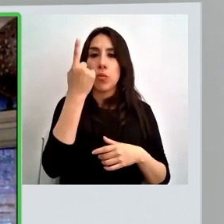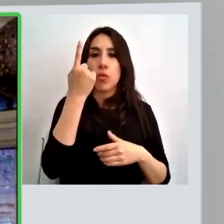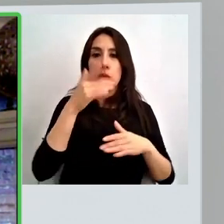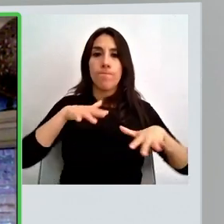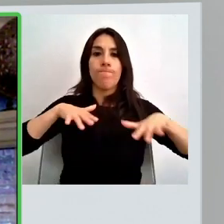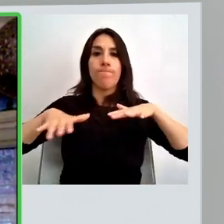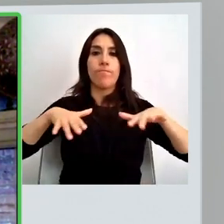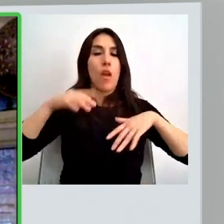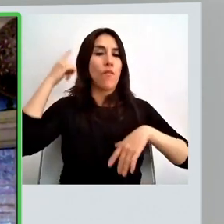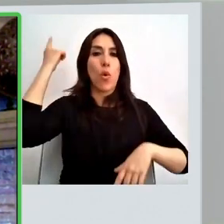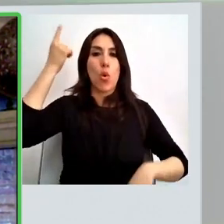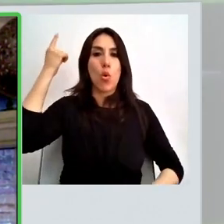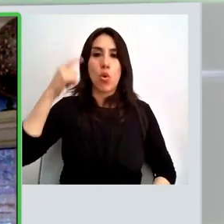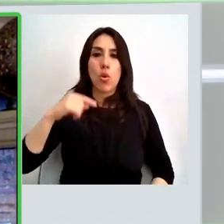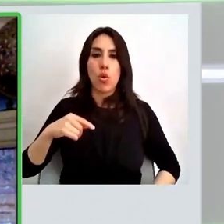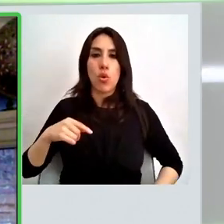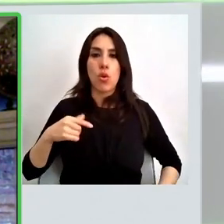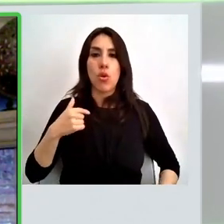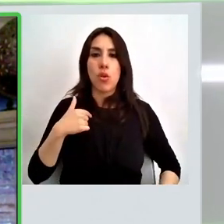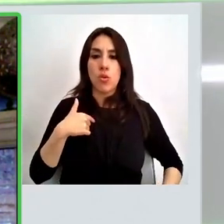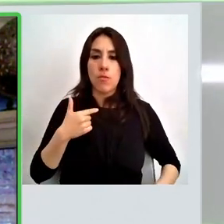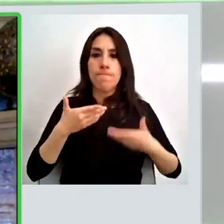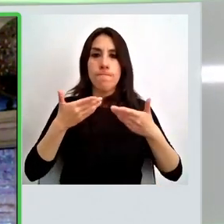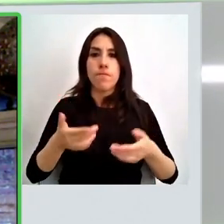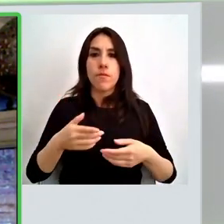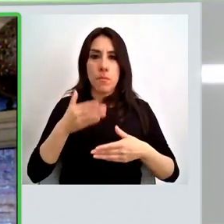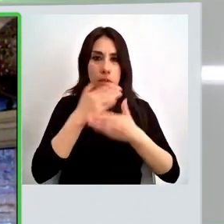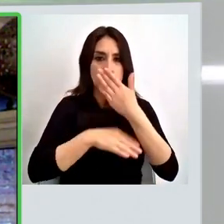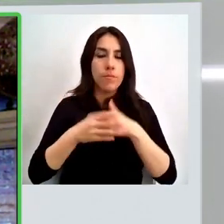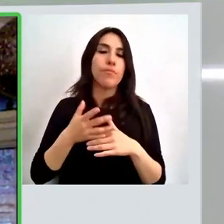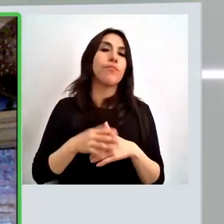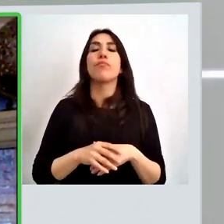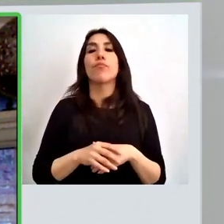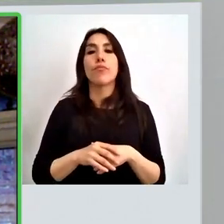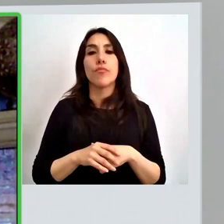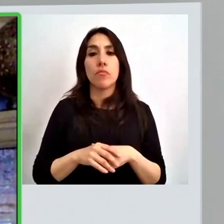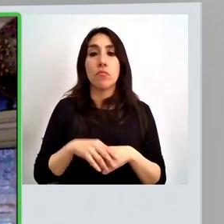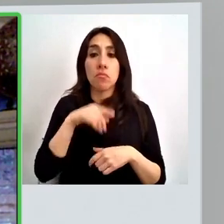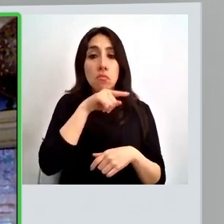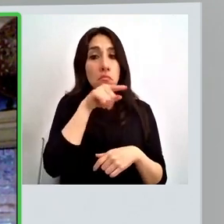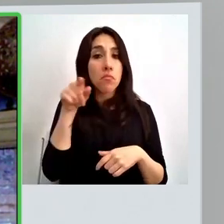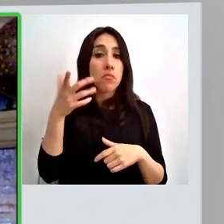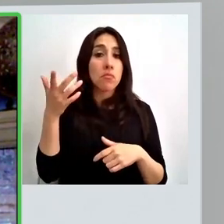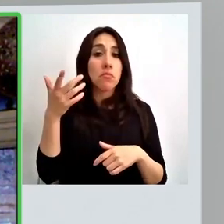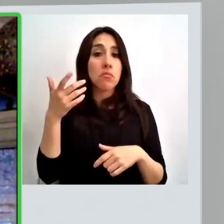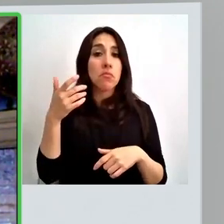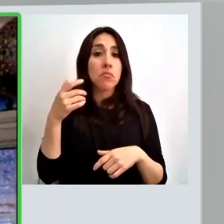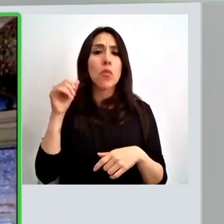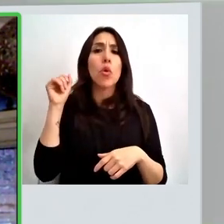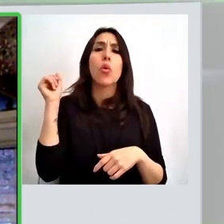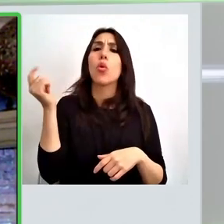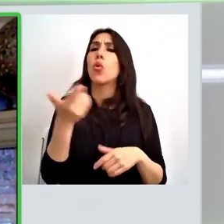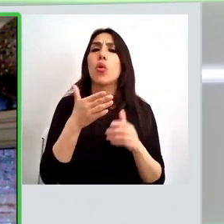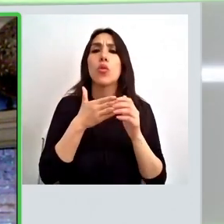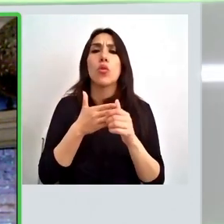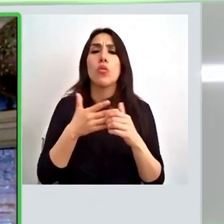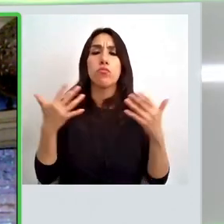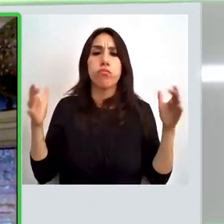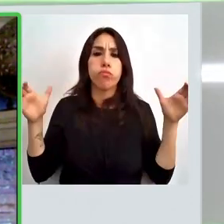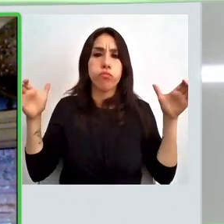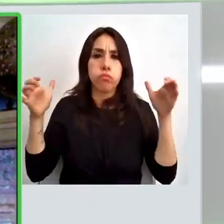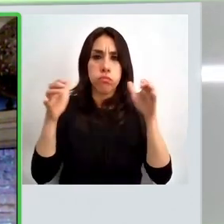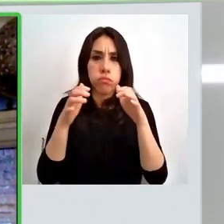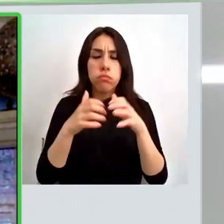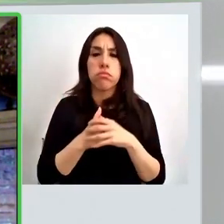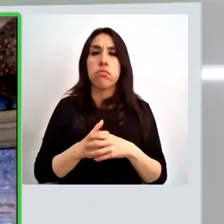bring together network leaders across the public sector so they can share best practice, they can swap stories of the things